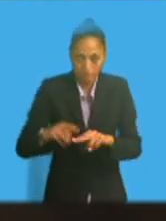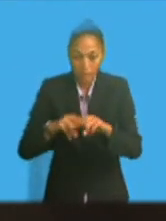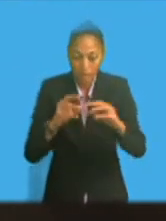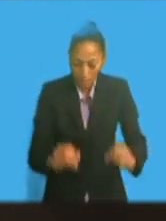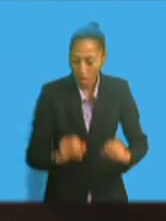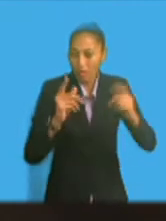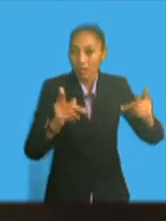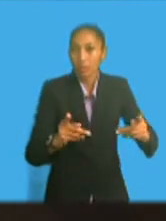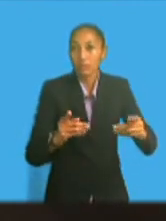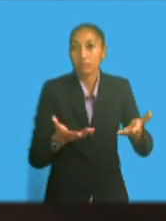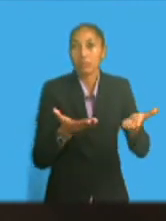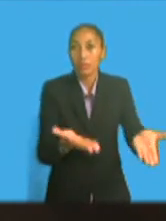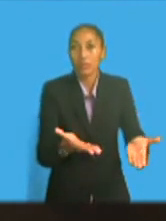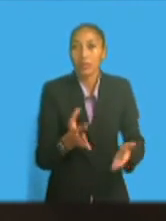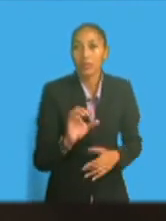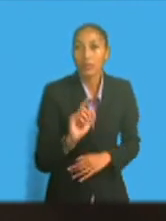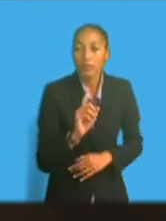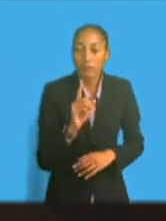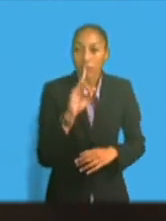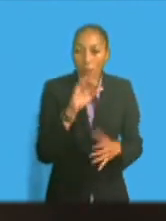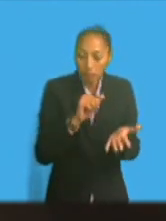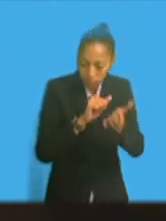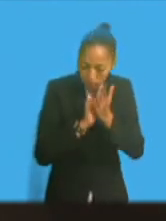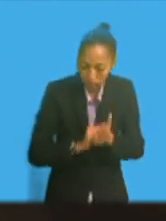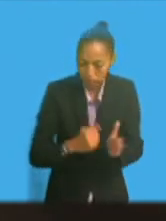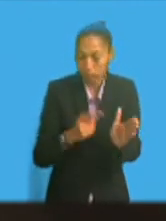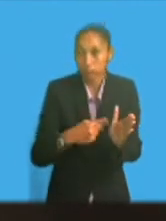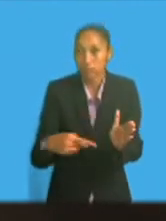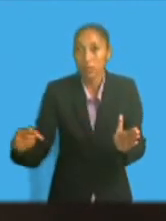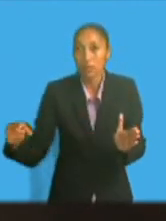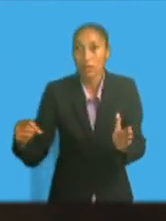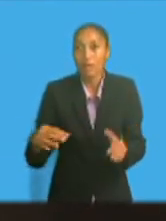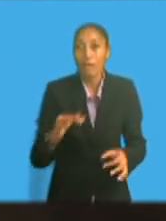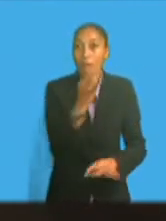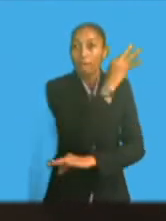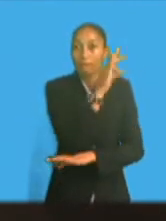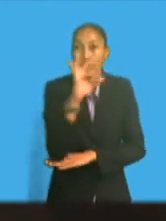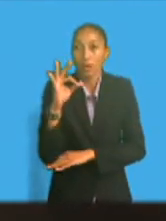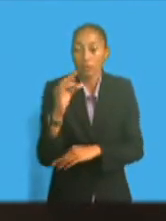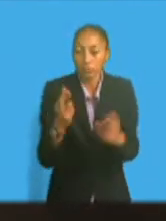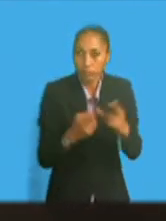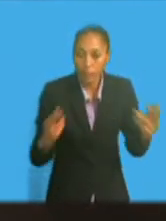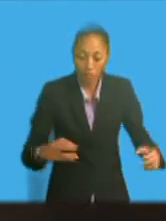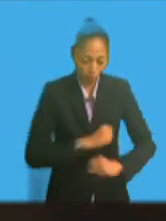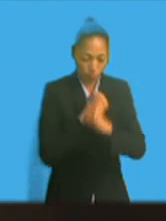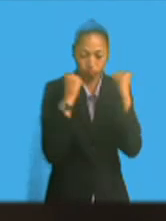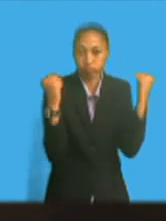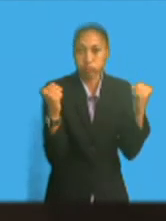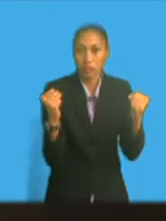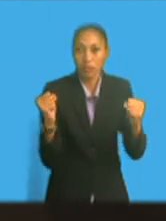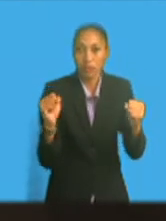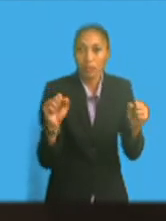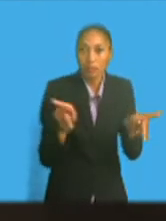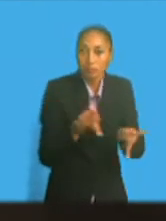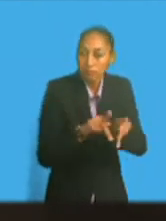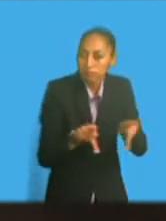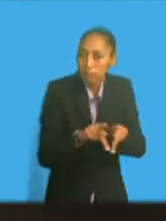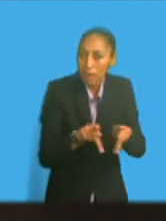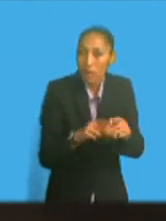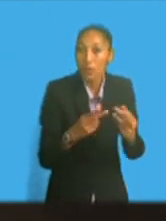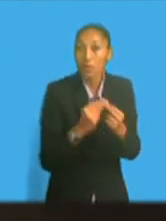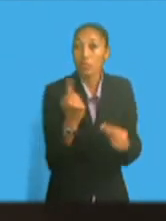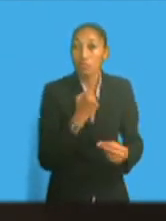providing opportunities for the sustainable development of their forest resources. The strong partnership between our stakeholders and